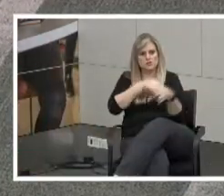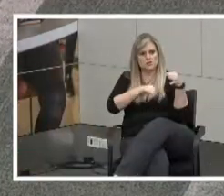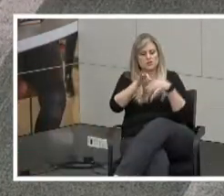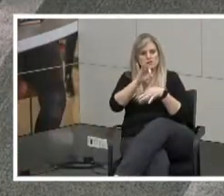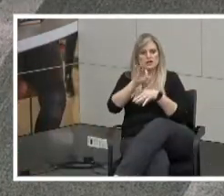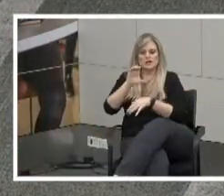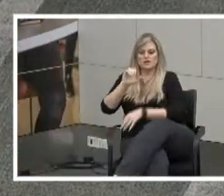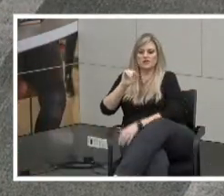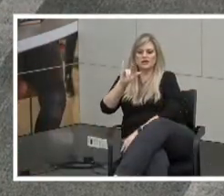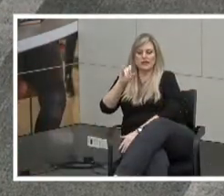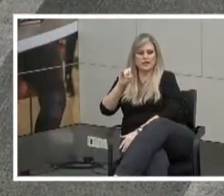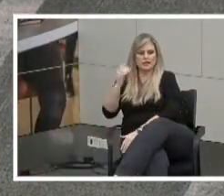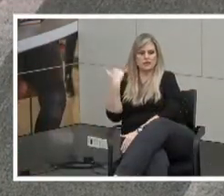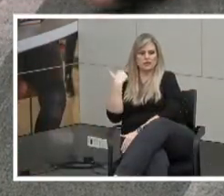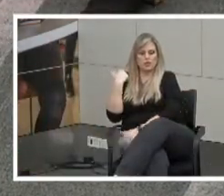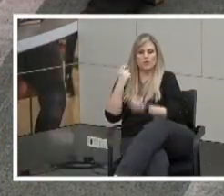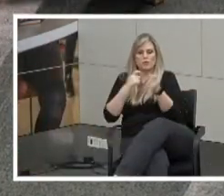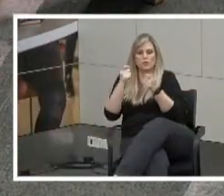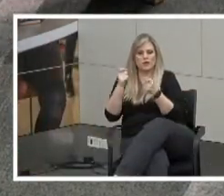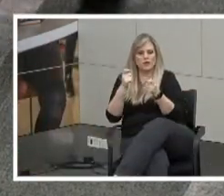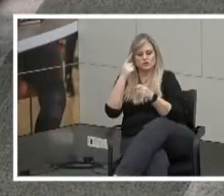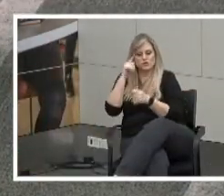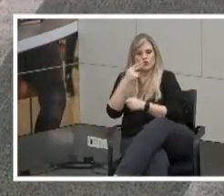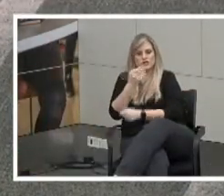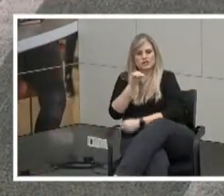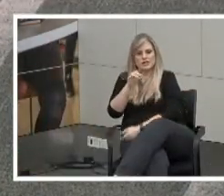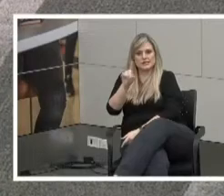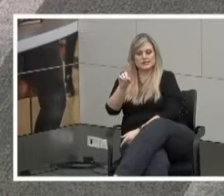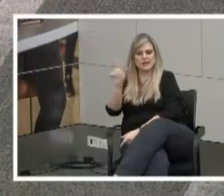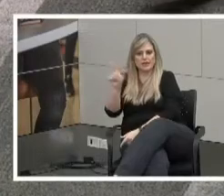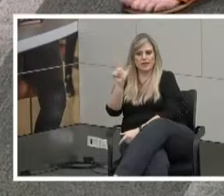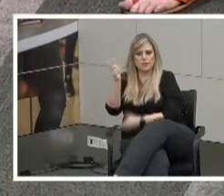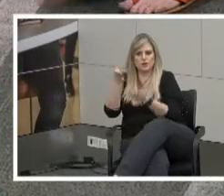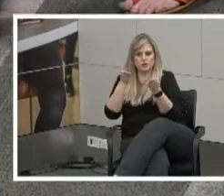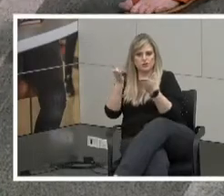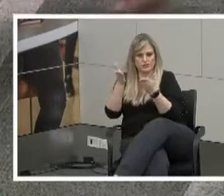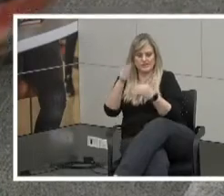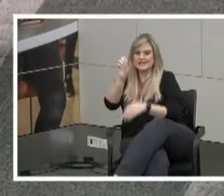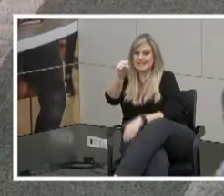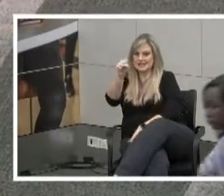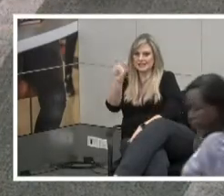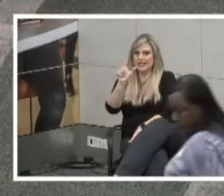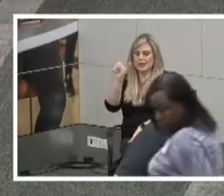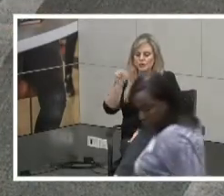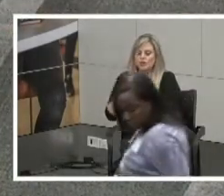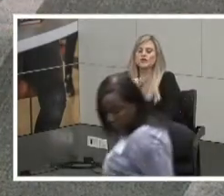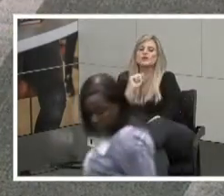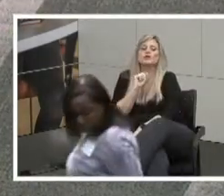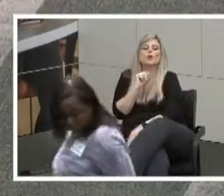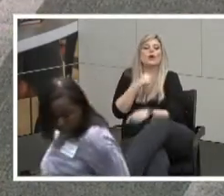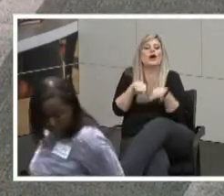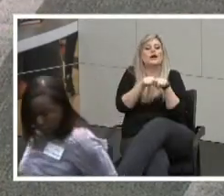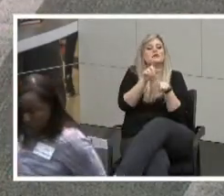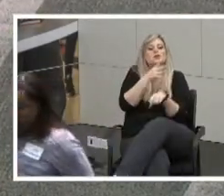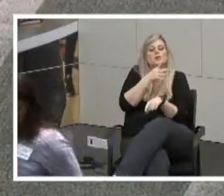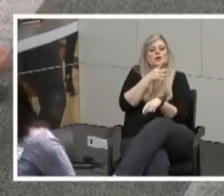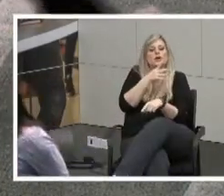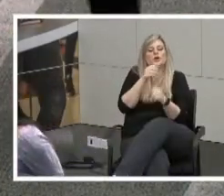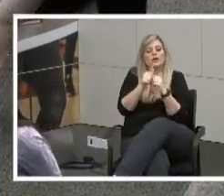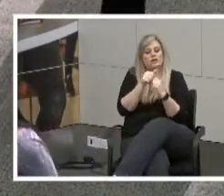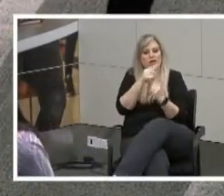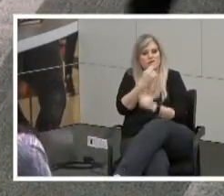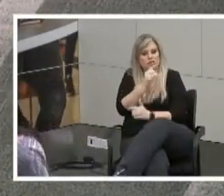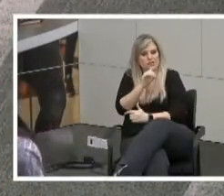Bennis former manager of HISD Library Services yes Library as a parent of HISD